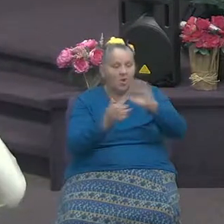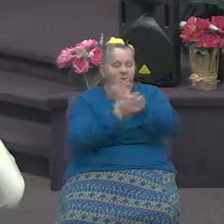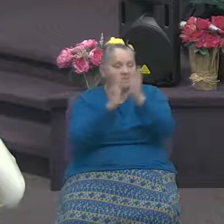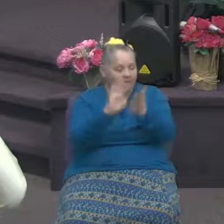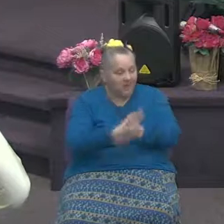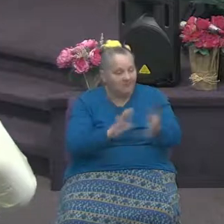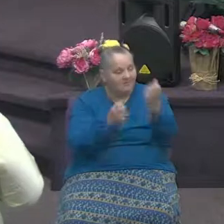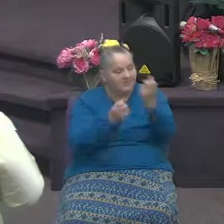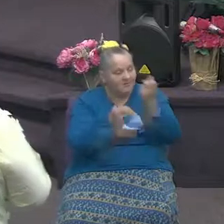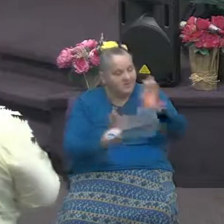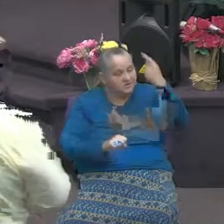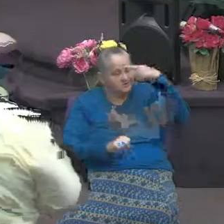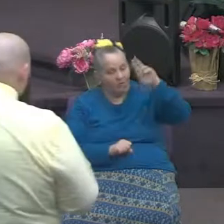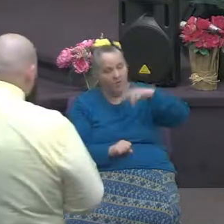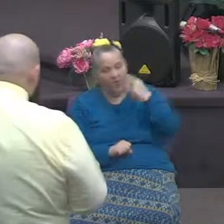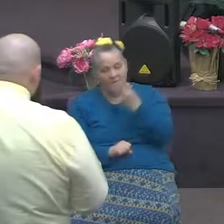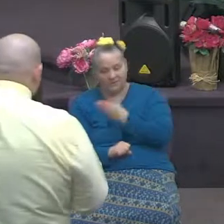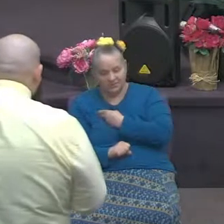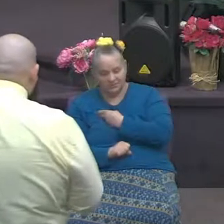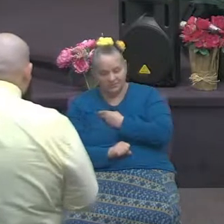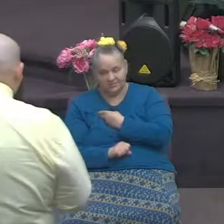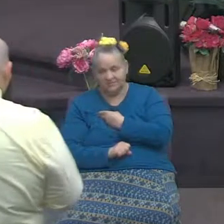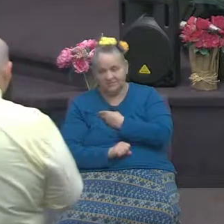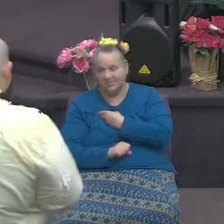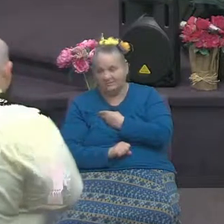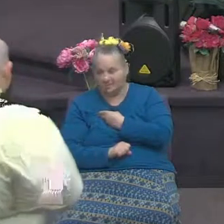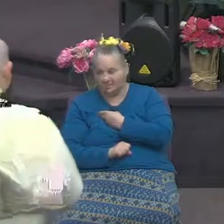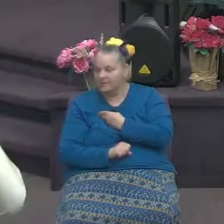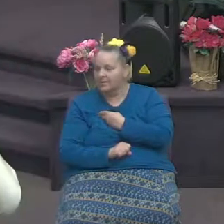became salvation for us.